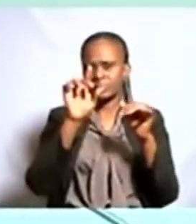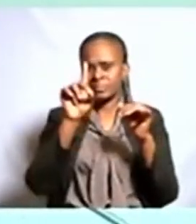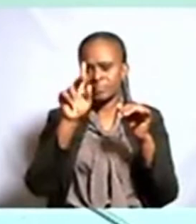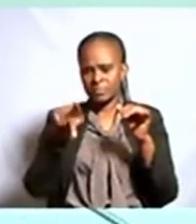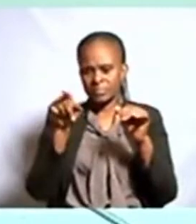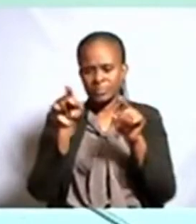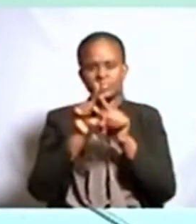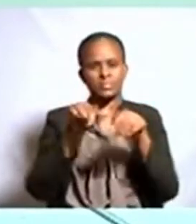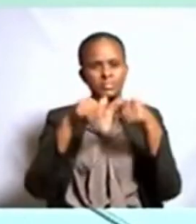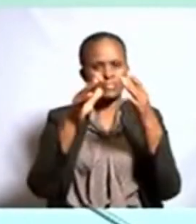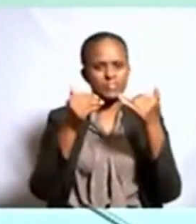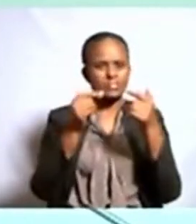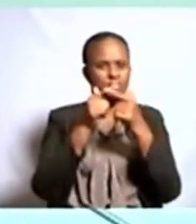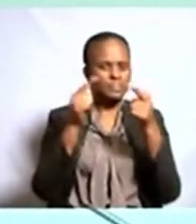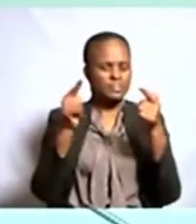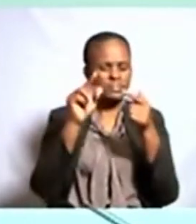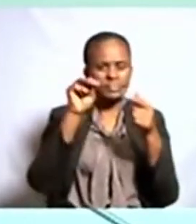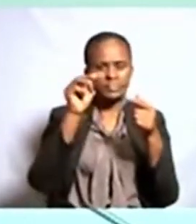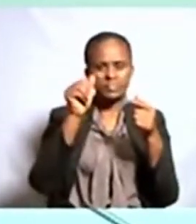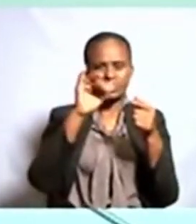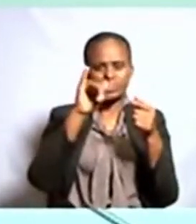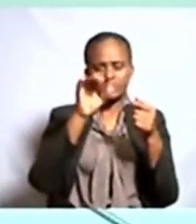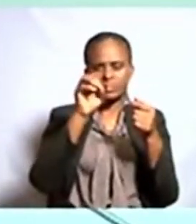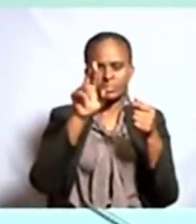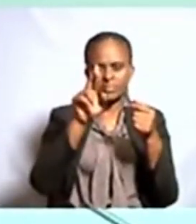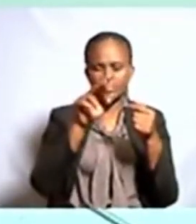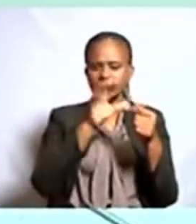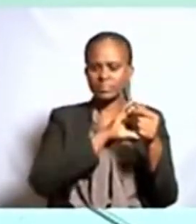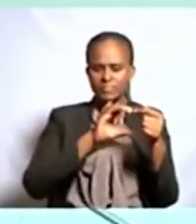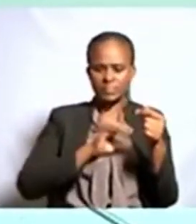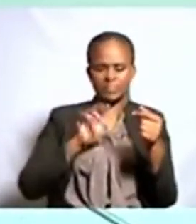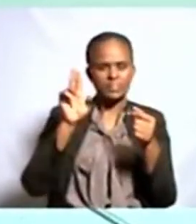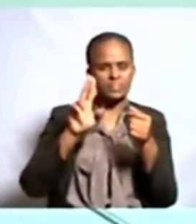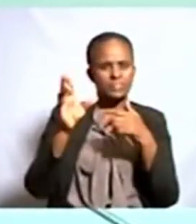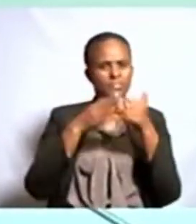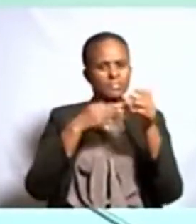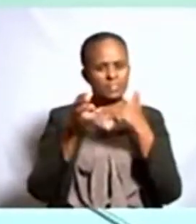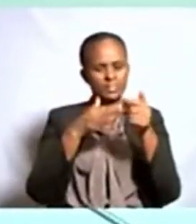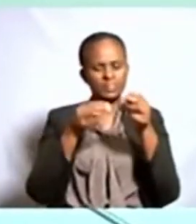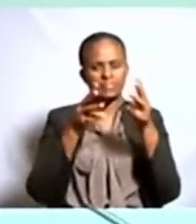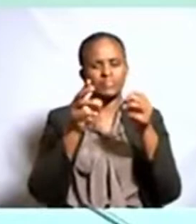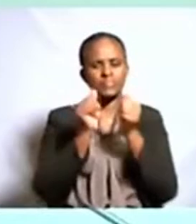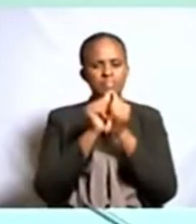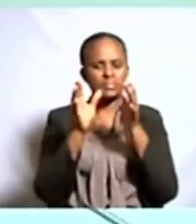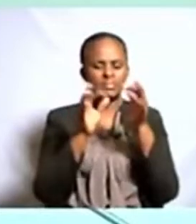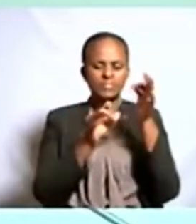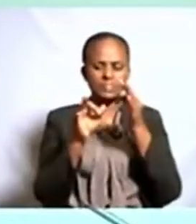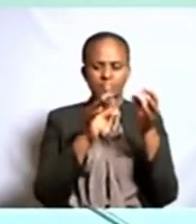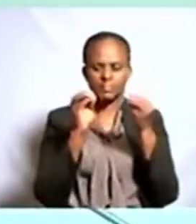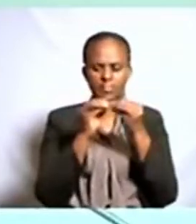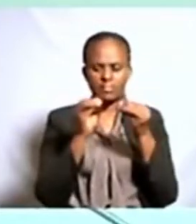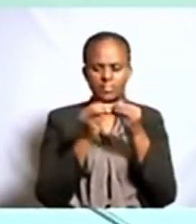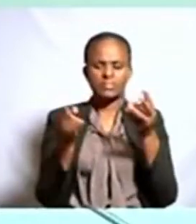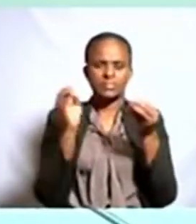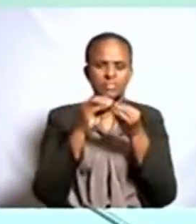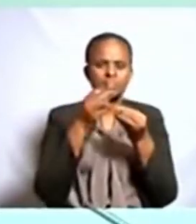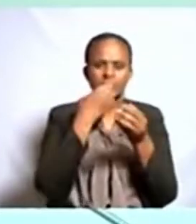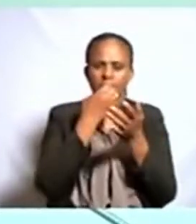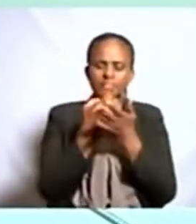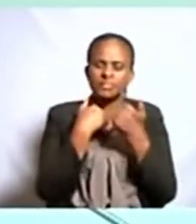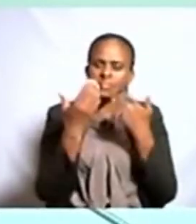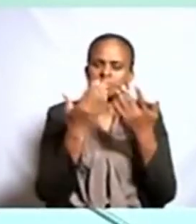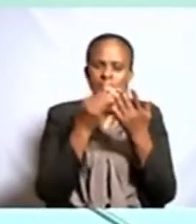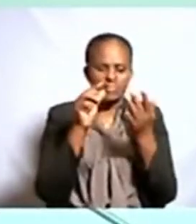awarded the contract to Major Solutions Limited using simplified bidding without justification. In addition, there was no evidence that